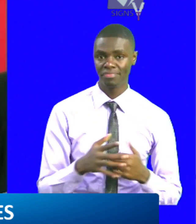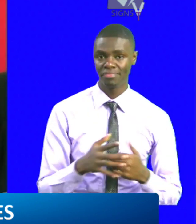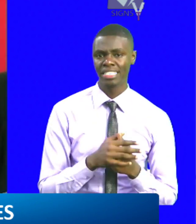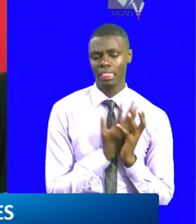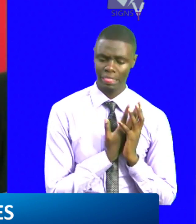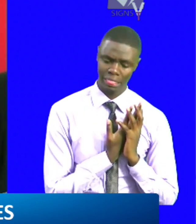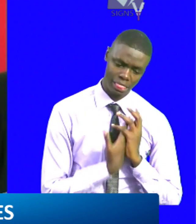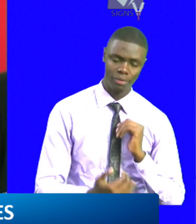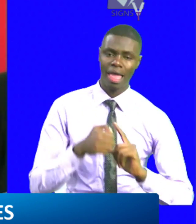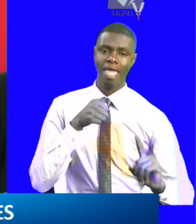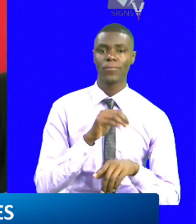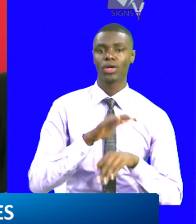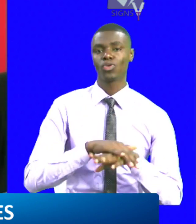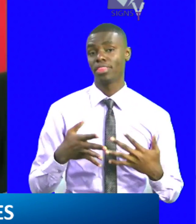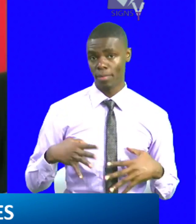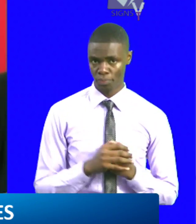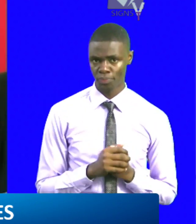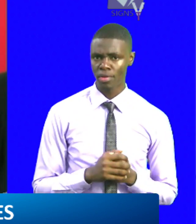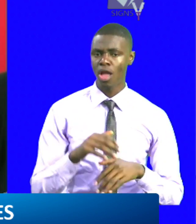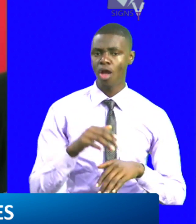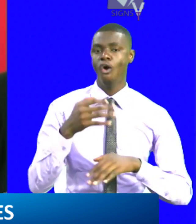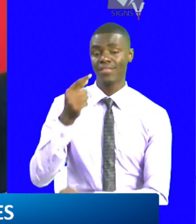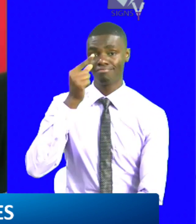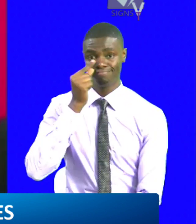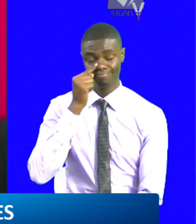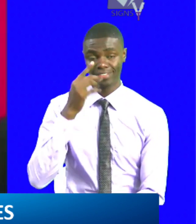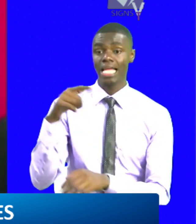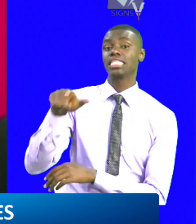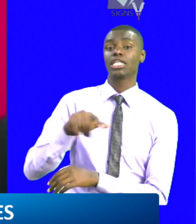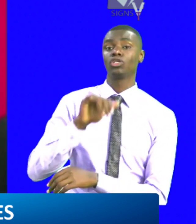establishment of safe humanitarian corridors.